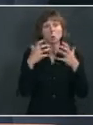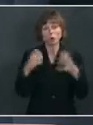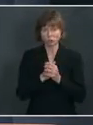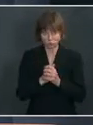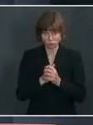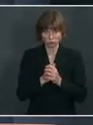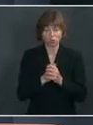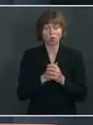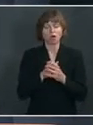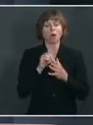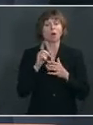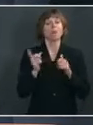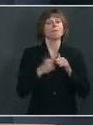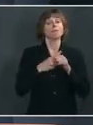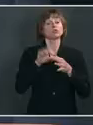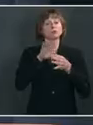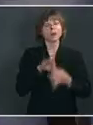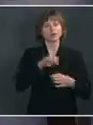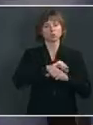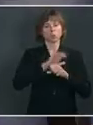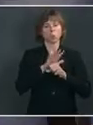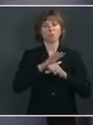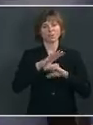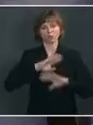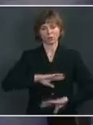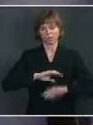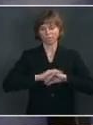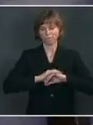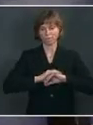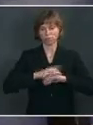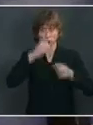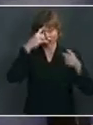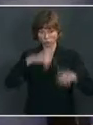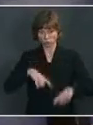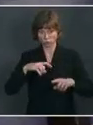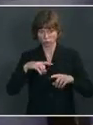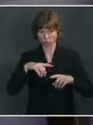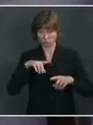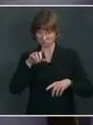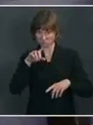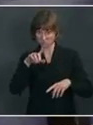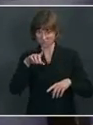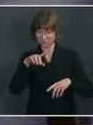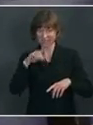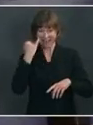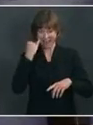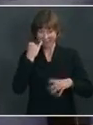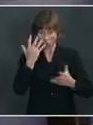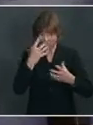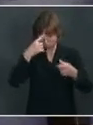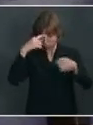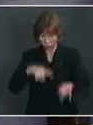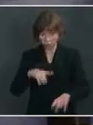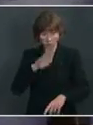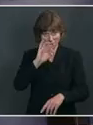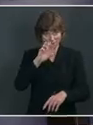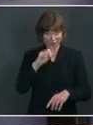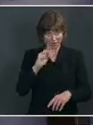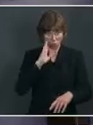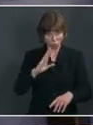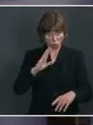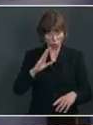on the COVID relief package, mm-hmm. In order to cut a deal, would President Biden be willing to entertain a smaller